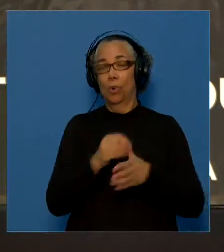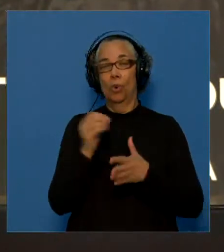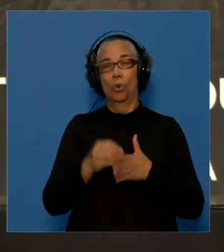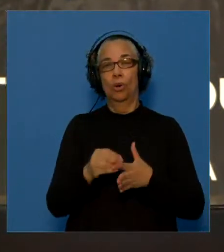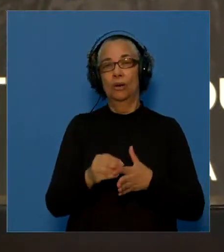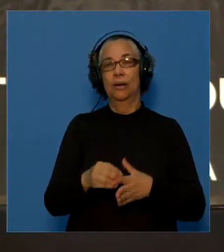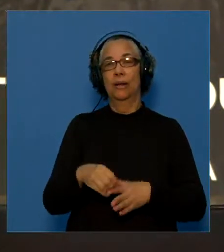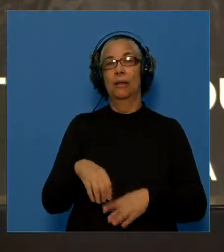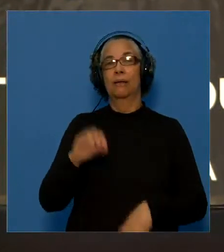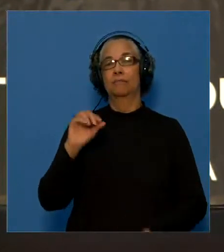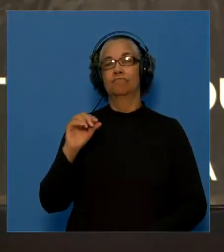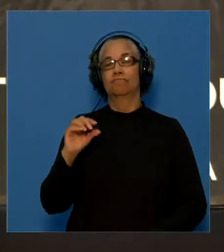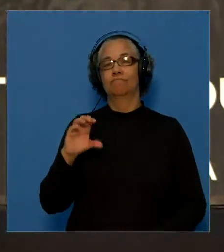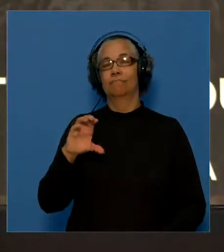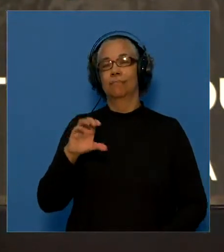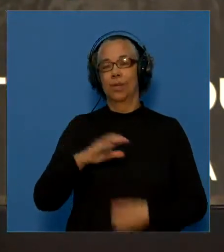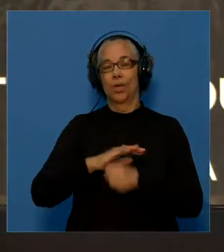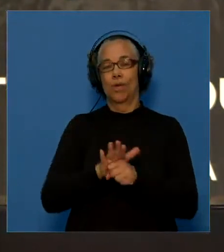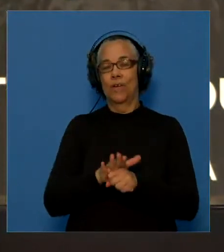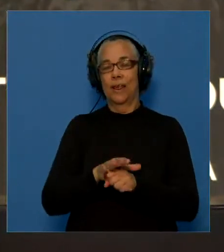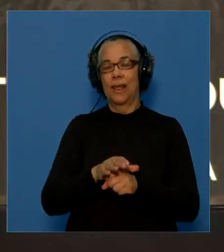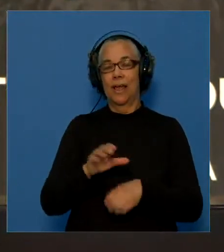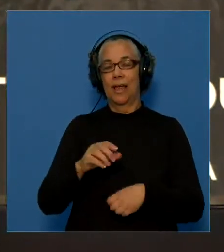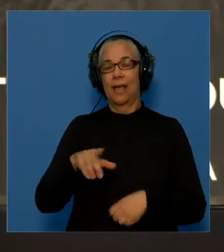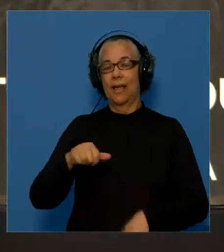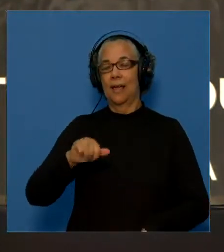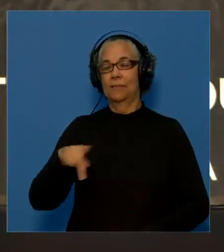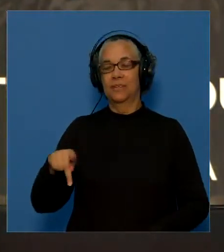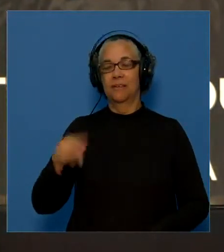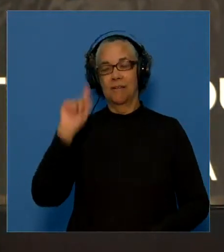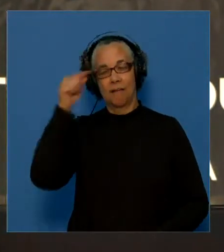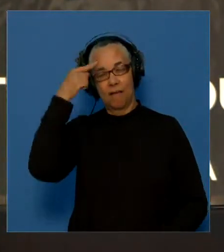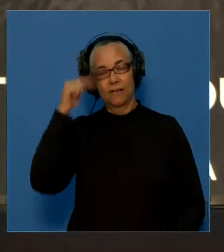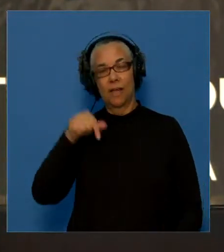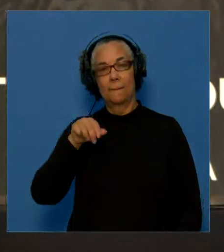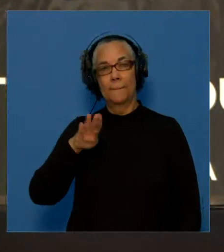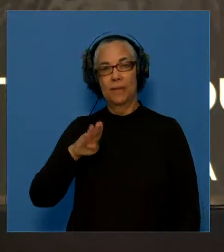covidapps@gov.bm. I am aware that as the number of